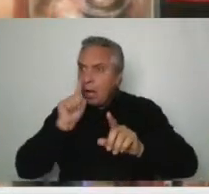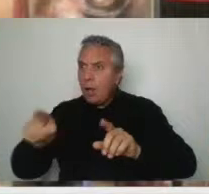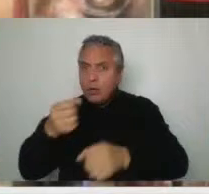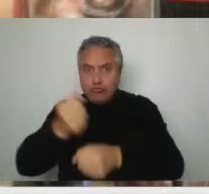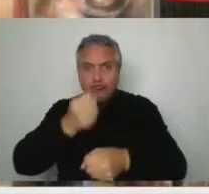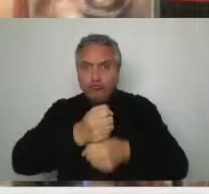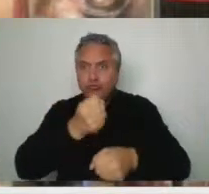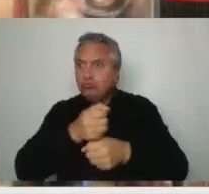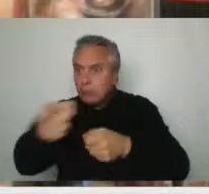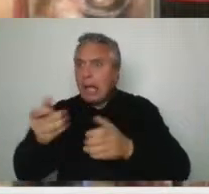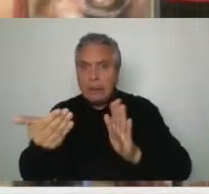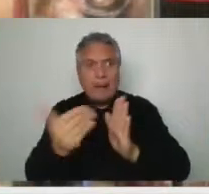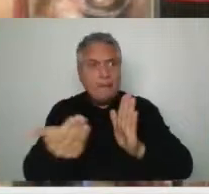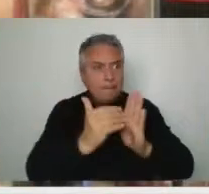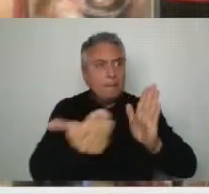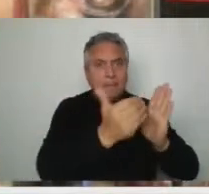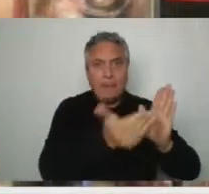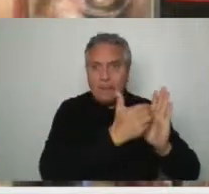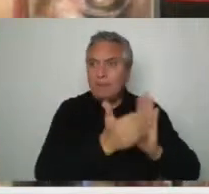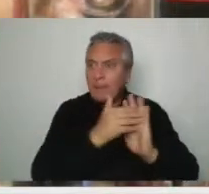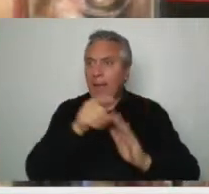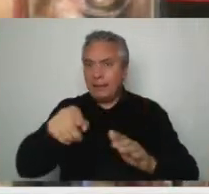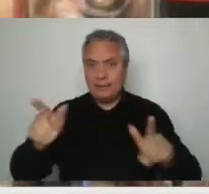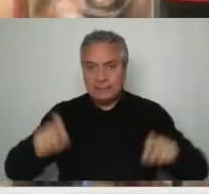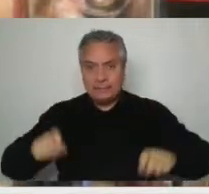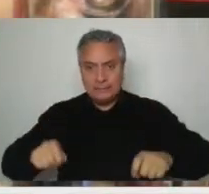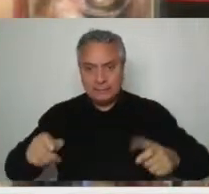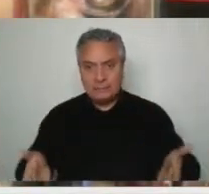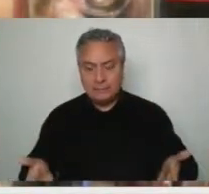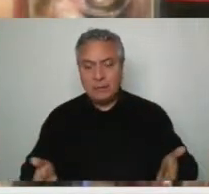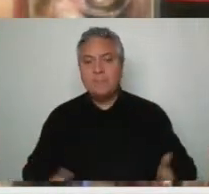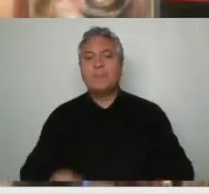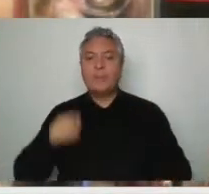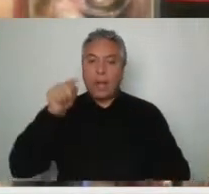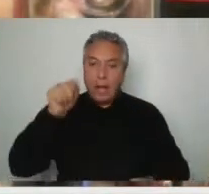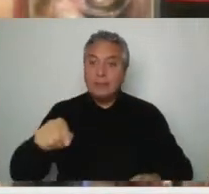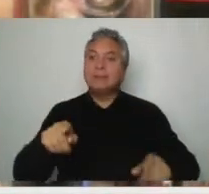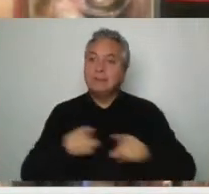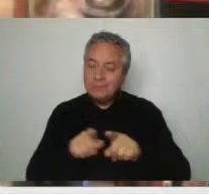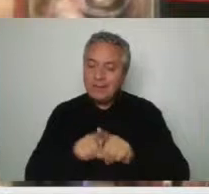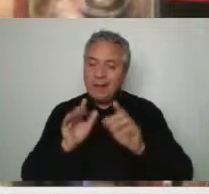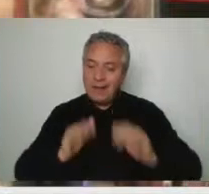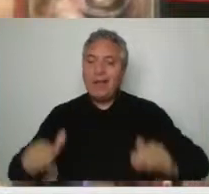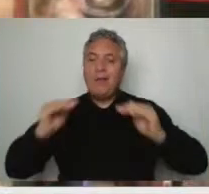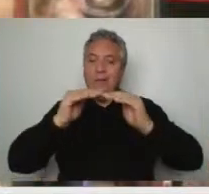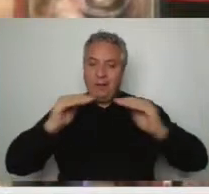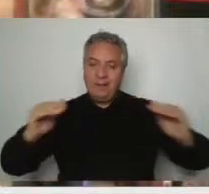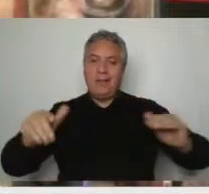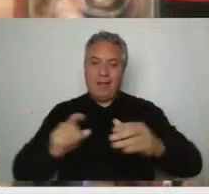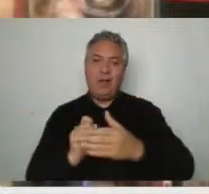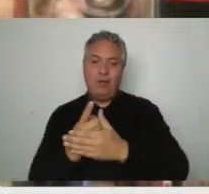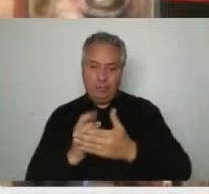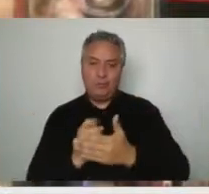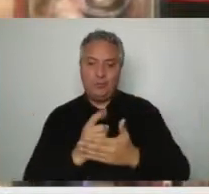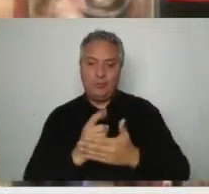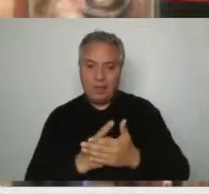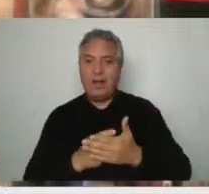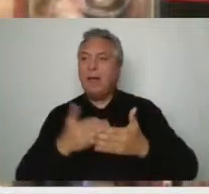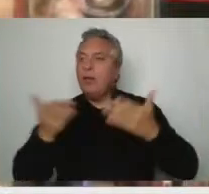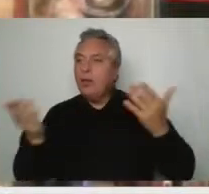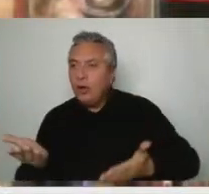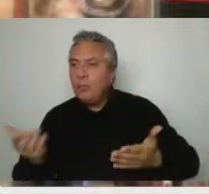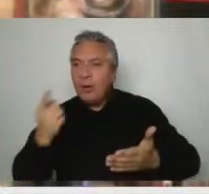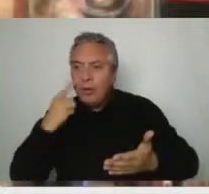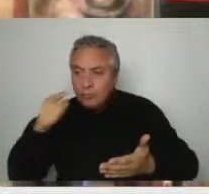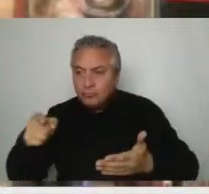market. And then to respond to Christian's comment relative to the equal opportunities,